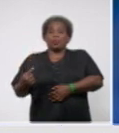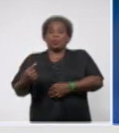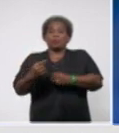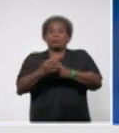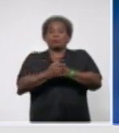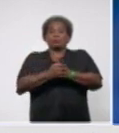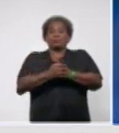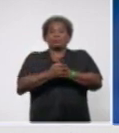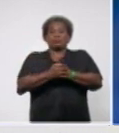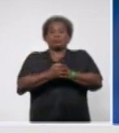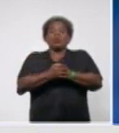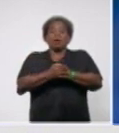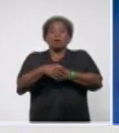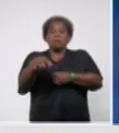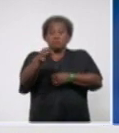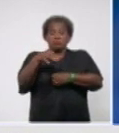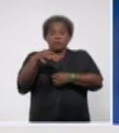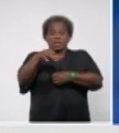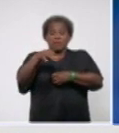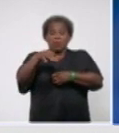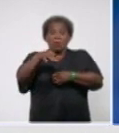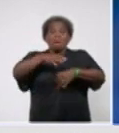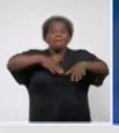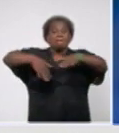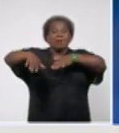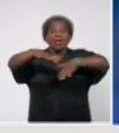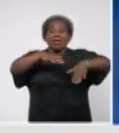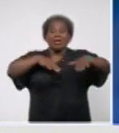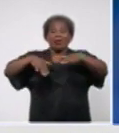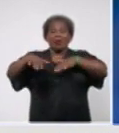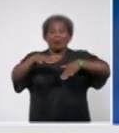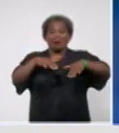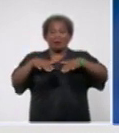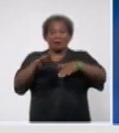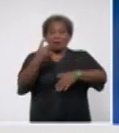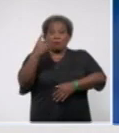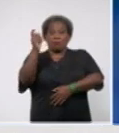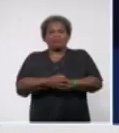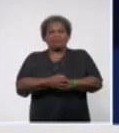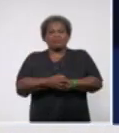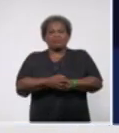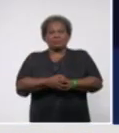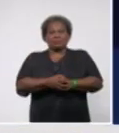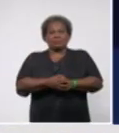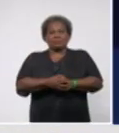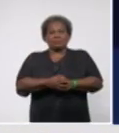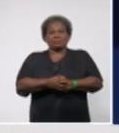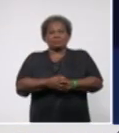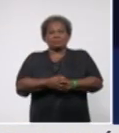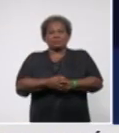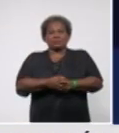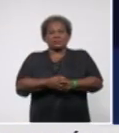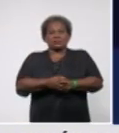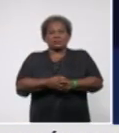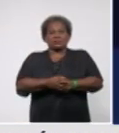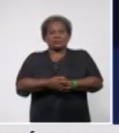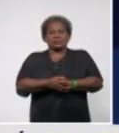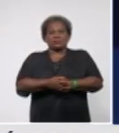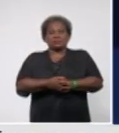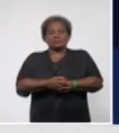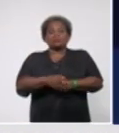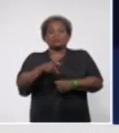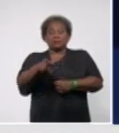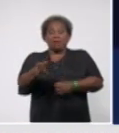transmission. Yesterday's results, therefore, mean that Havana continues to have the